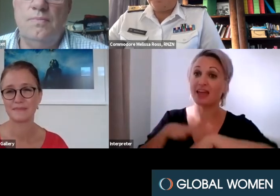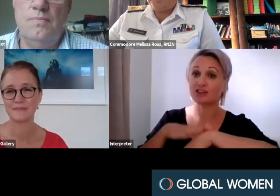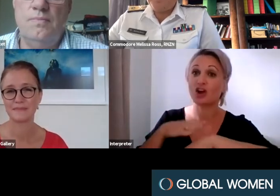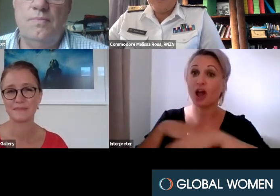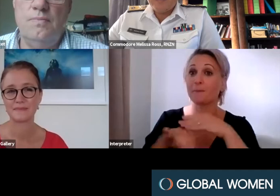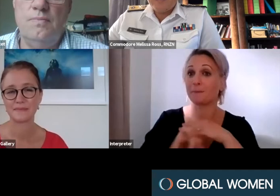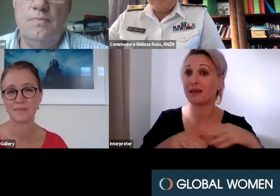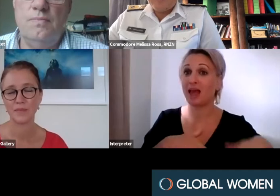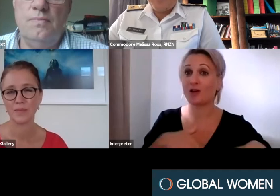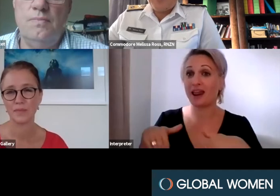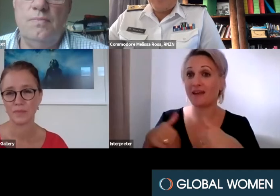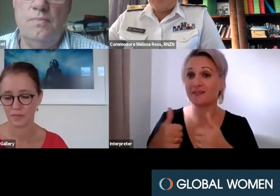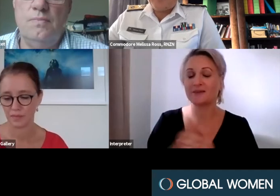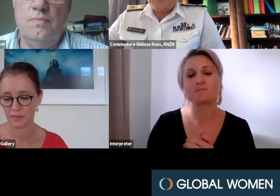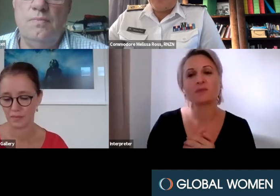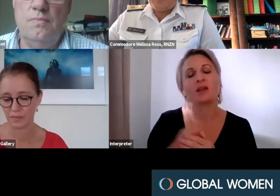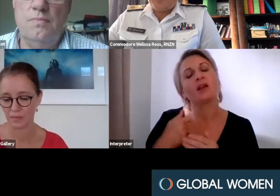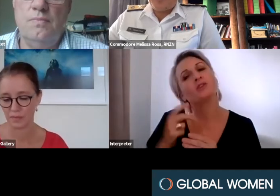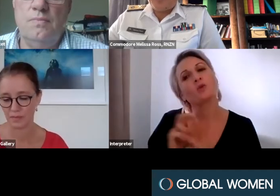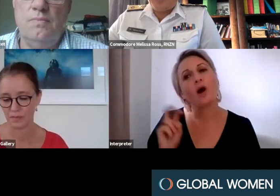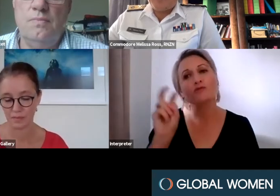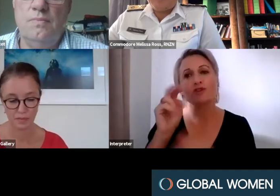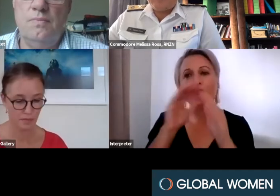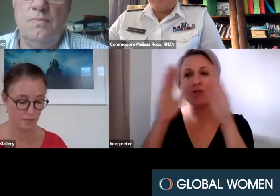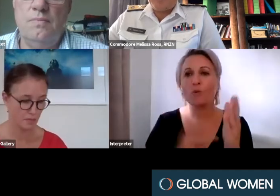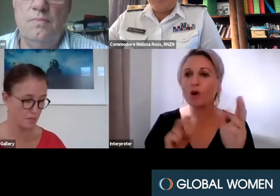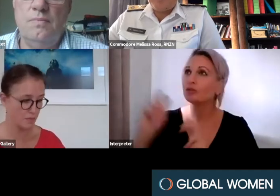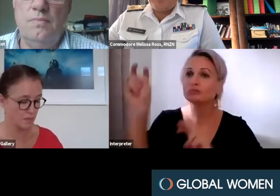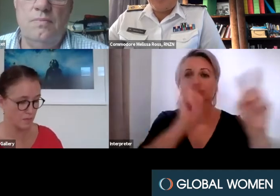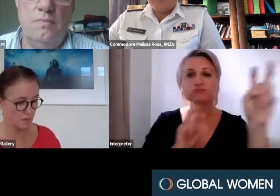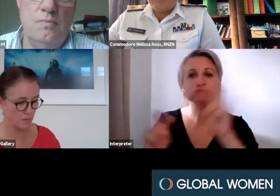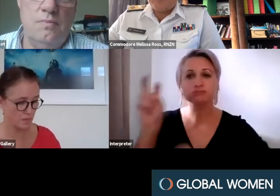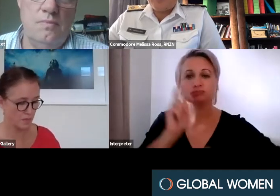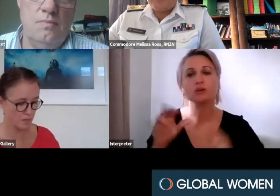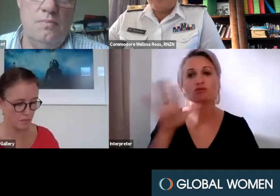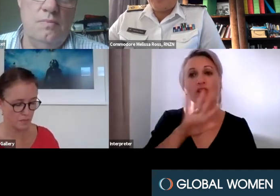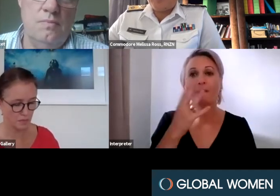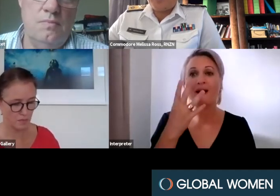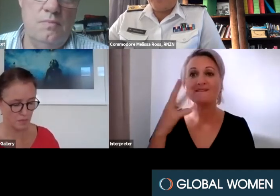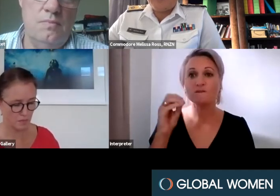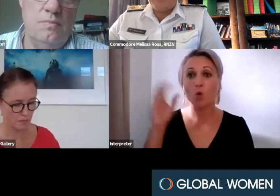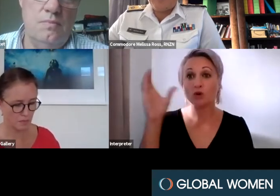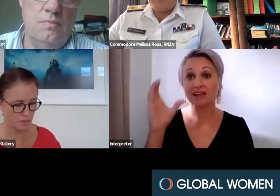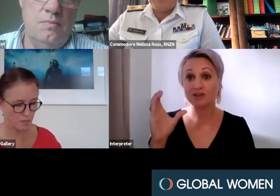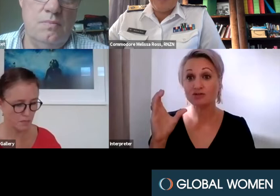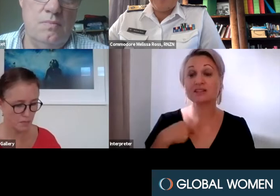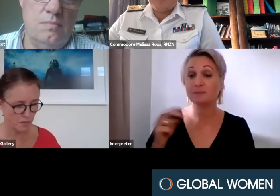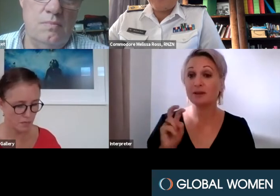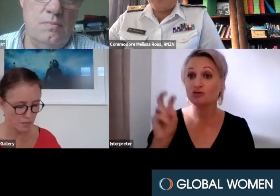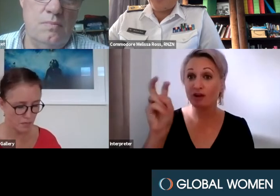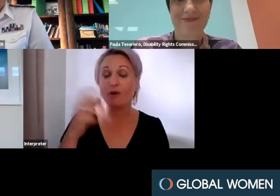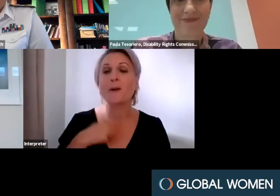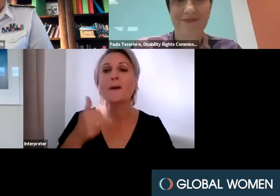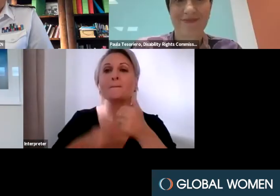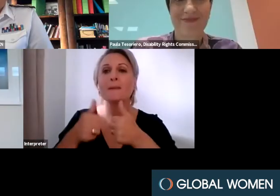Navy. So I've traveled around the world quite a bit, around 40 countries I would have been to, but my favorite